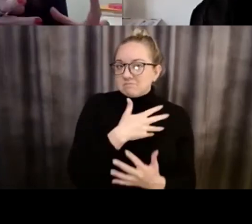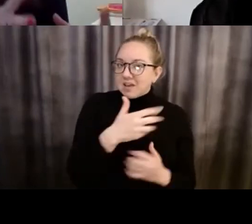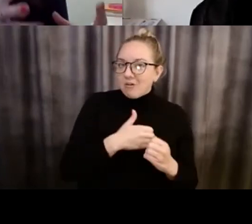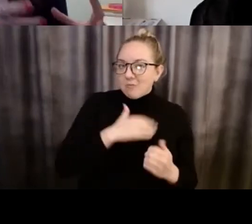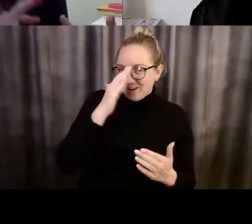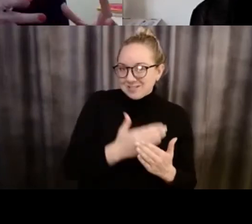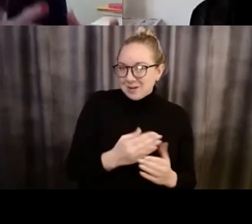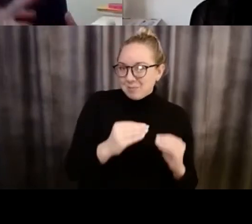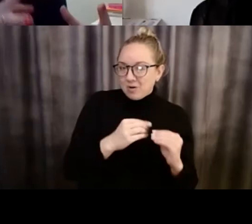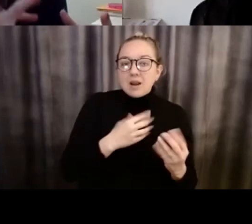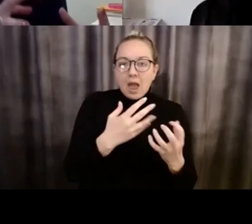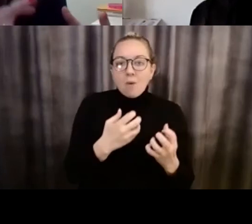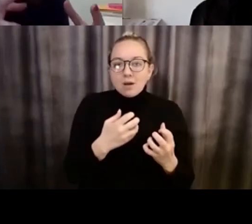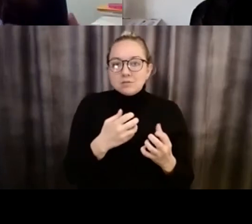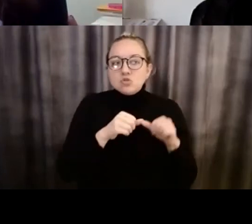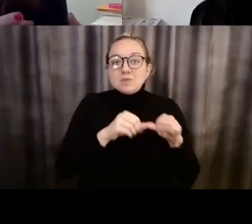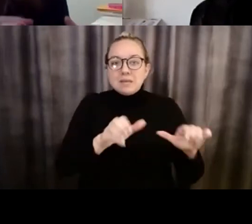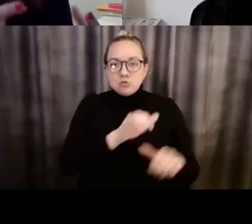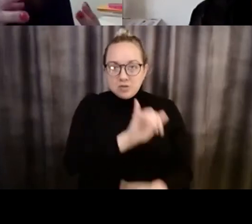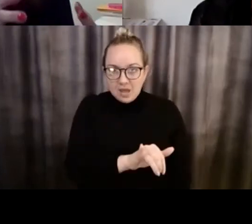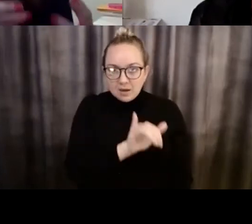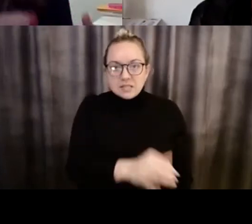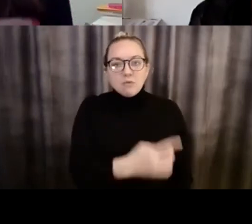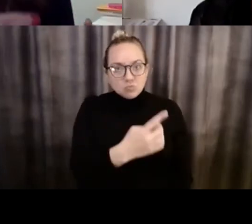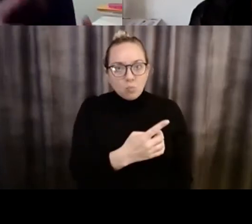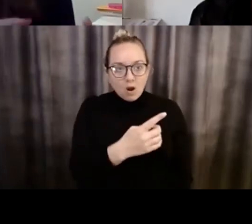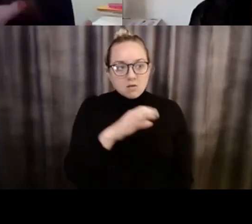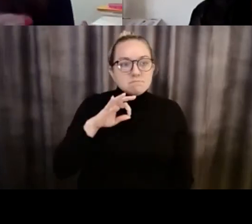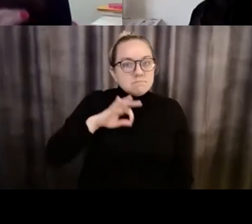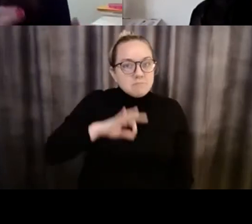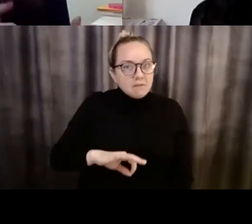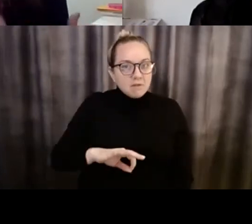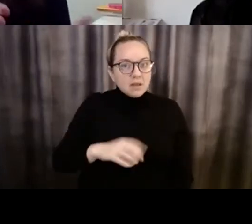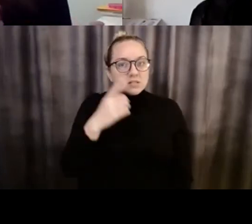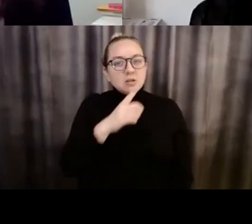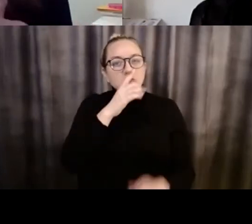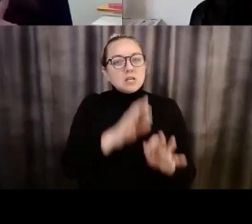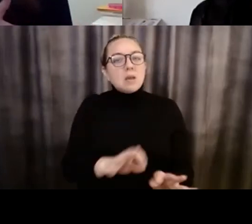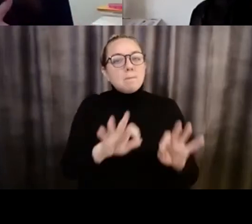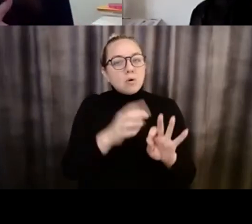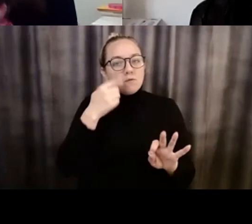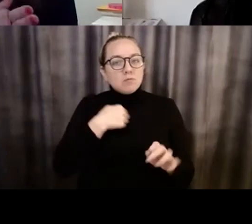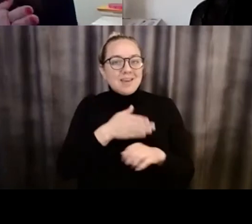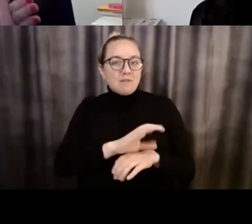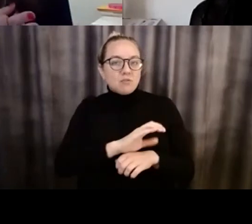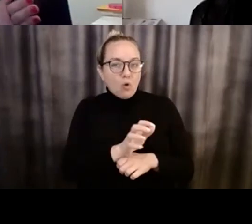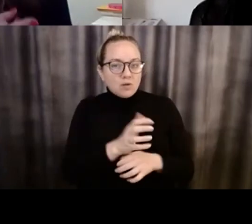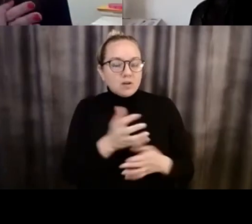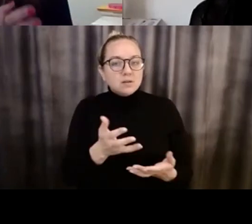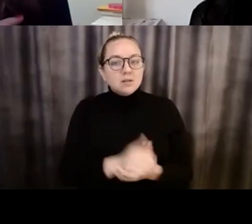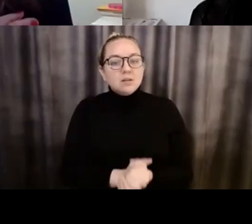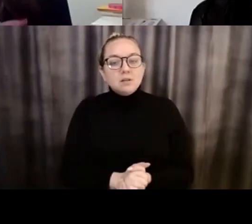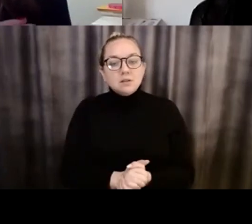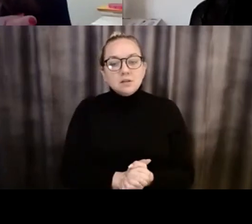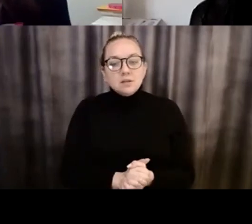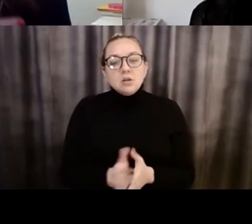I feel like was something that came out of this that was really important, and I don't want to let that go, and I'm not going to. So again, if